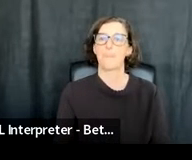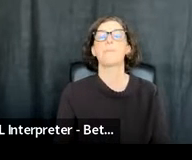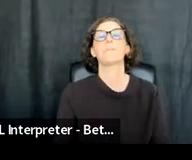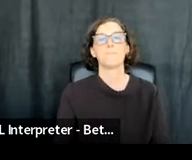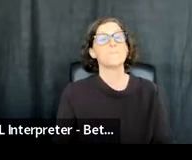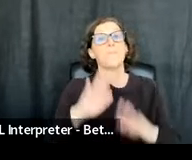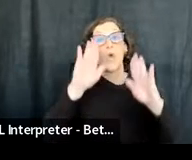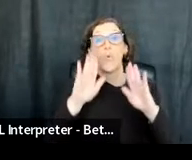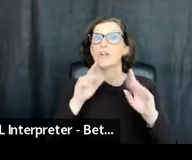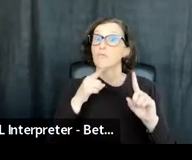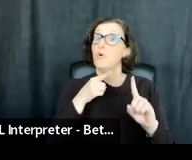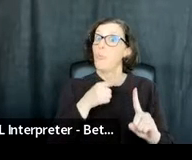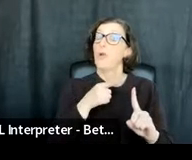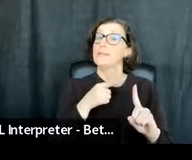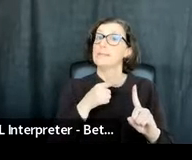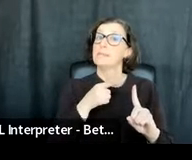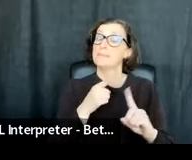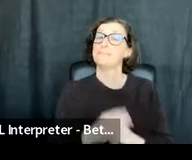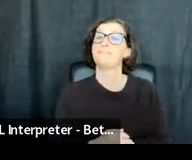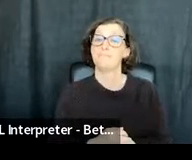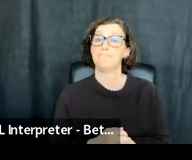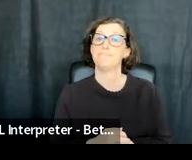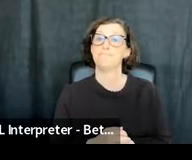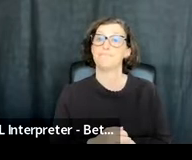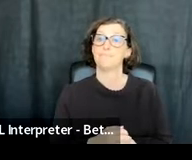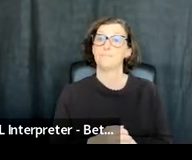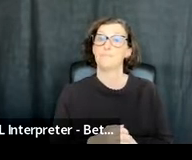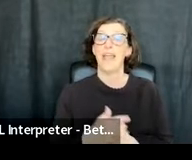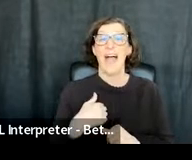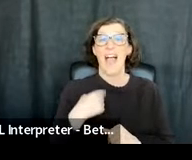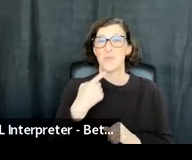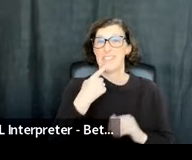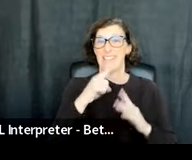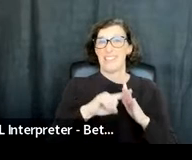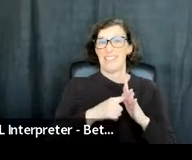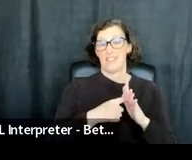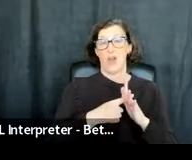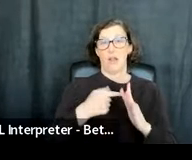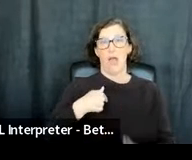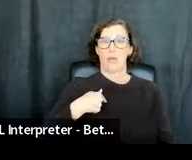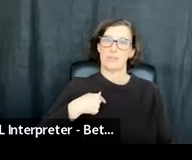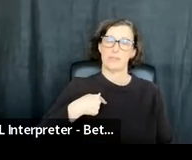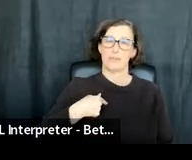points, Jeff. Just to add, like I was saying in the beginning, my soapbox about